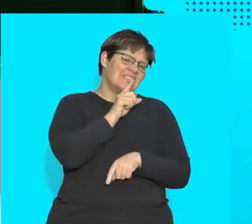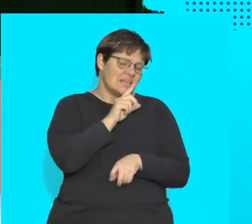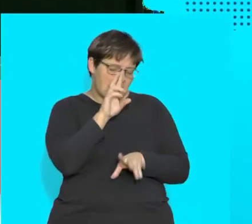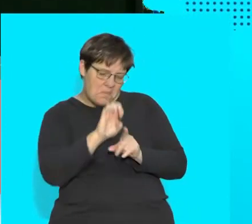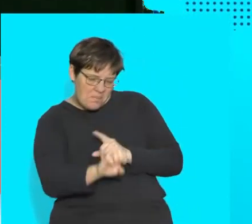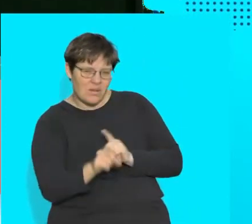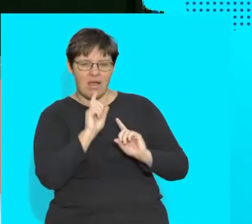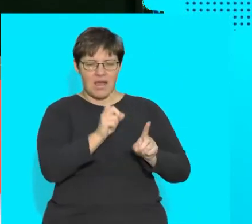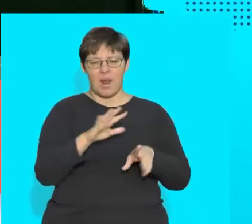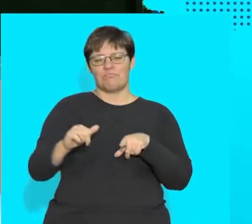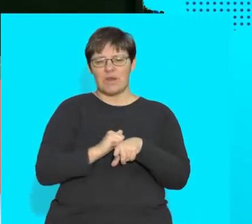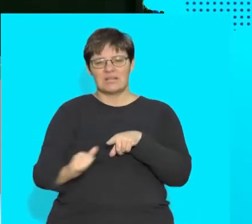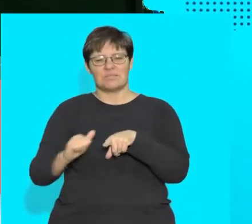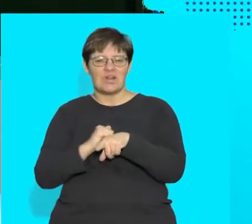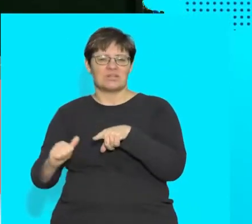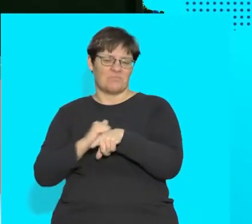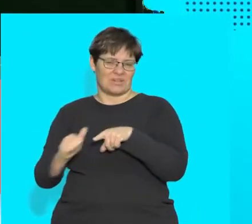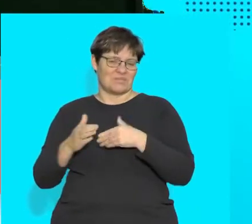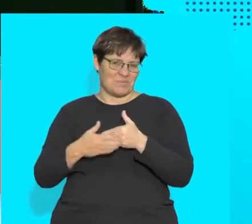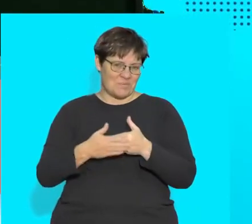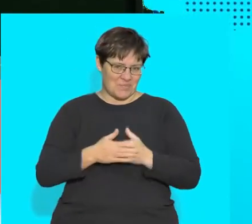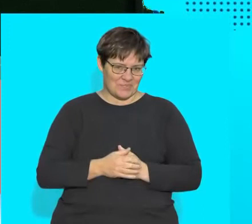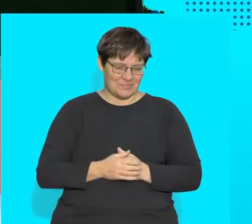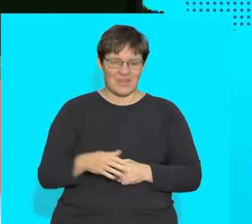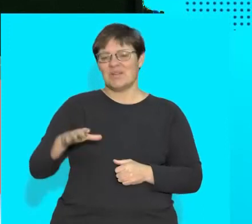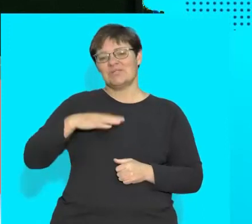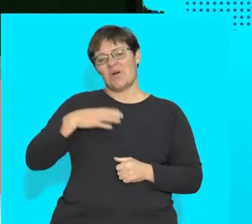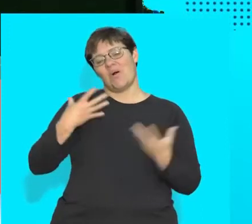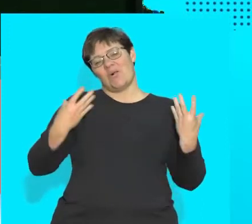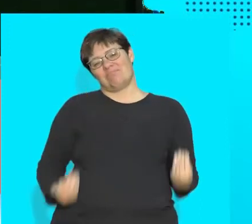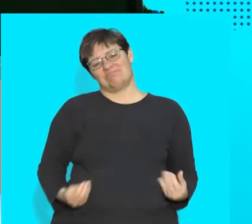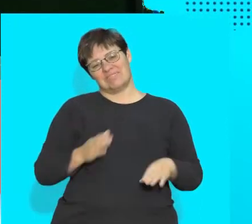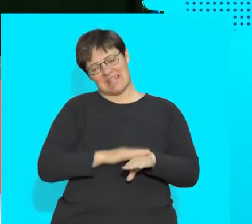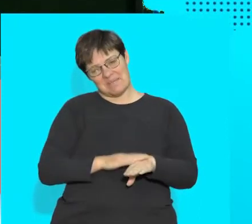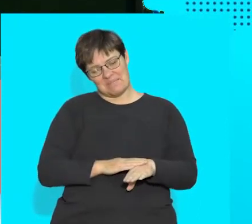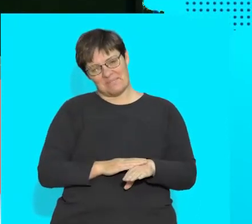you're able to. Just practice, practice, practice. That's all we're going